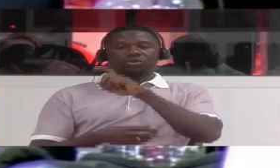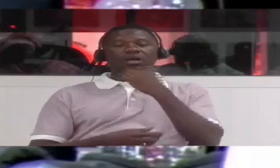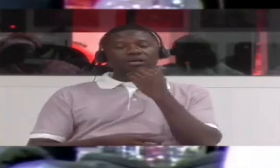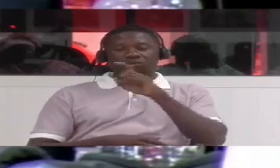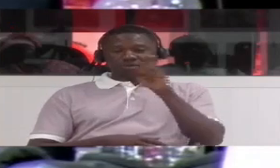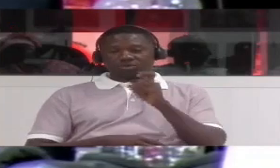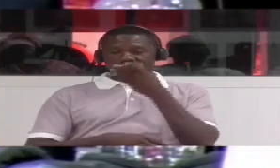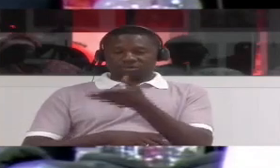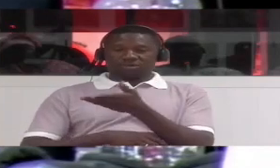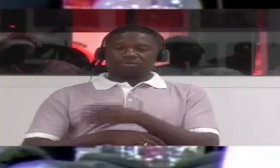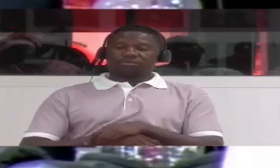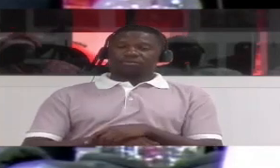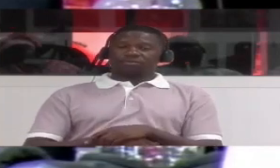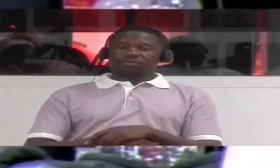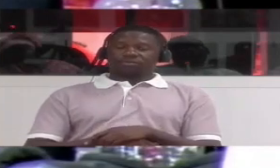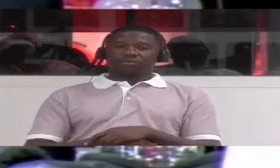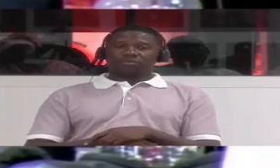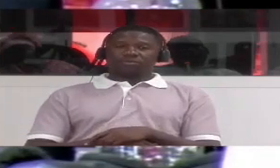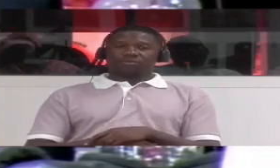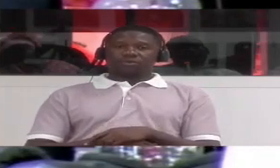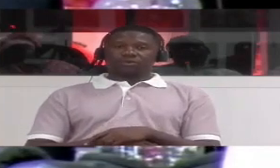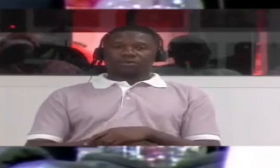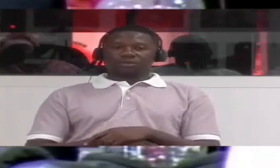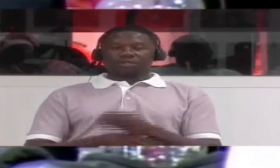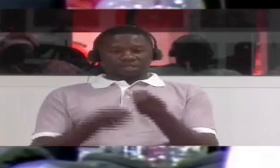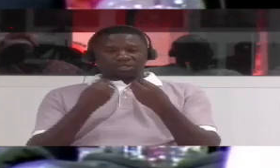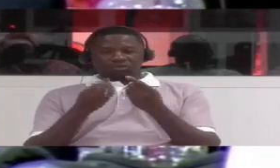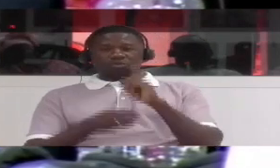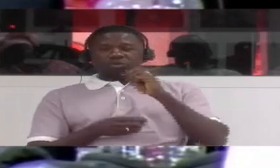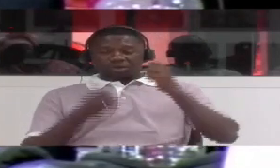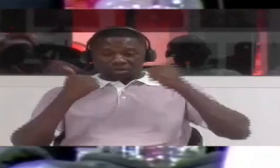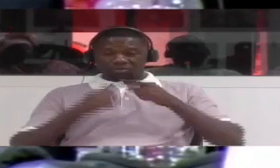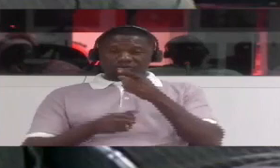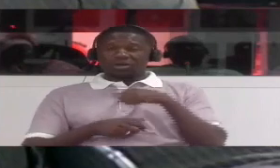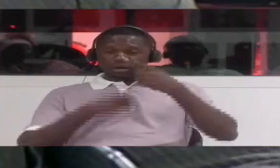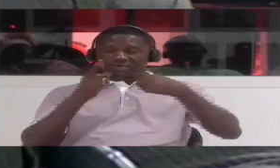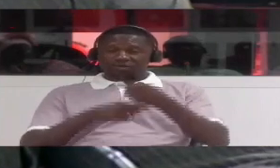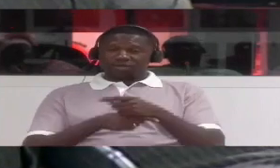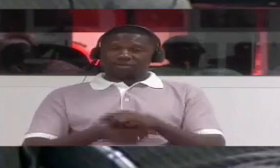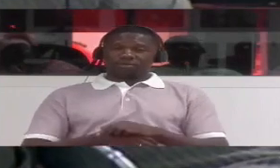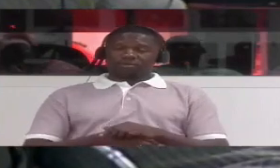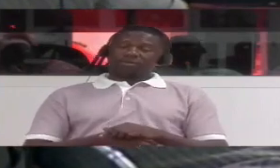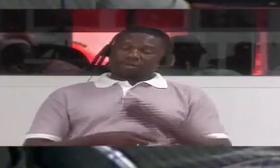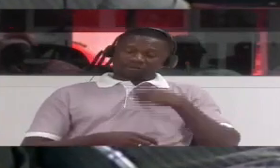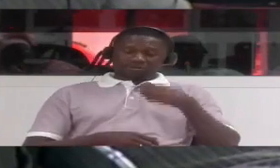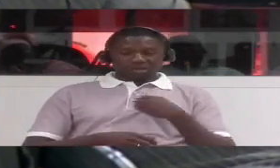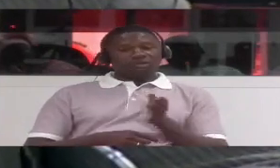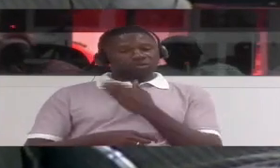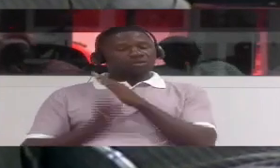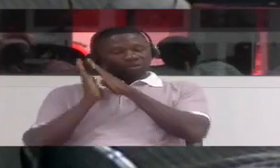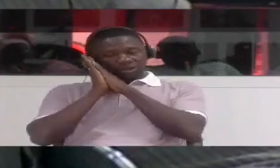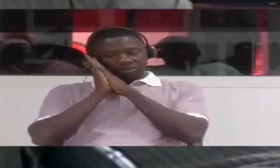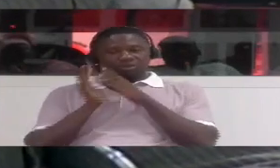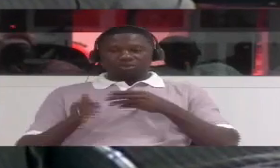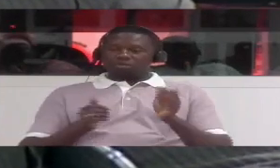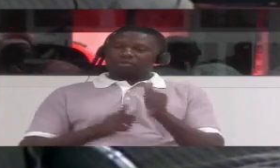Can you tell us what happened after you, after that? I was asked to go and sleep. I went back to the reception.